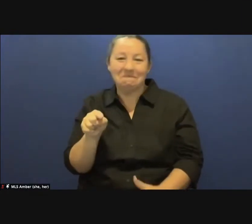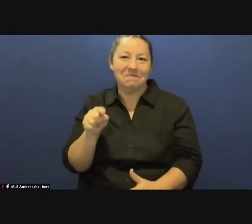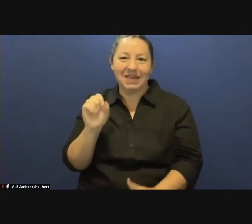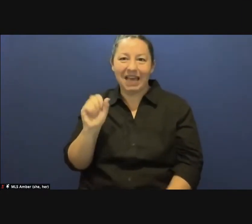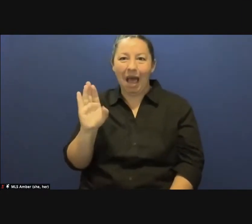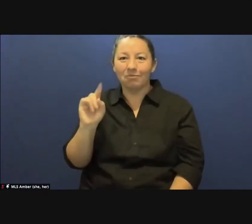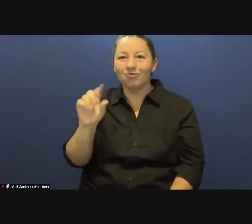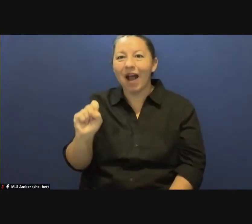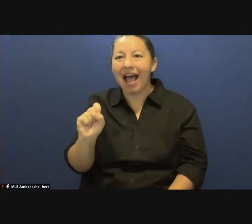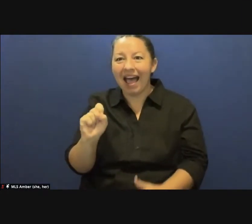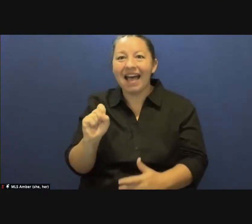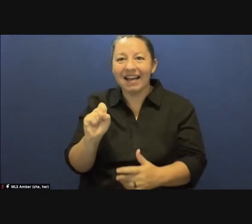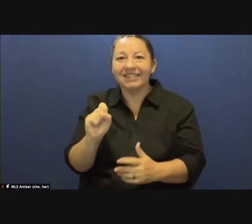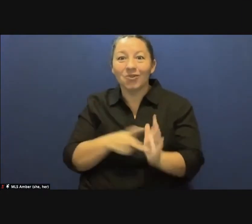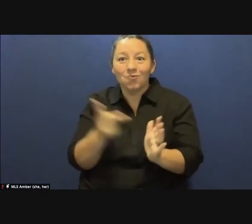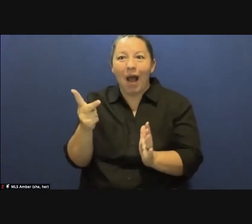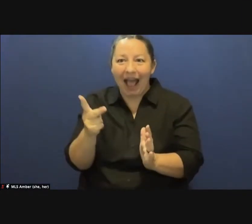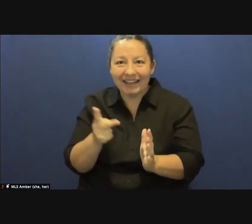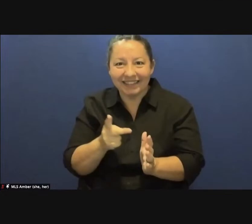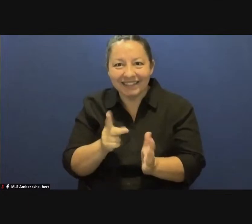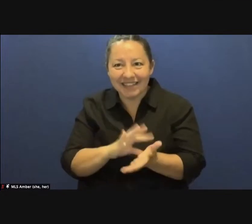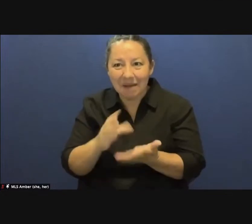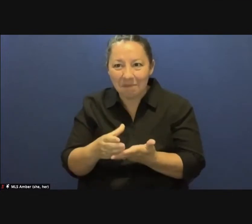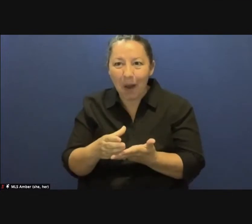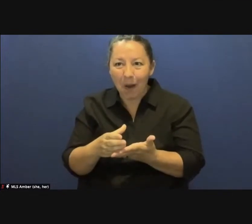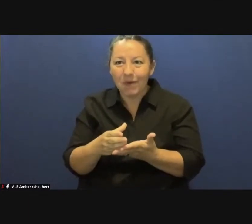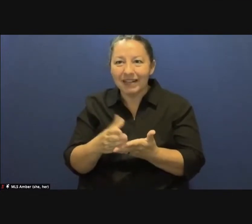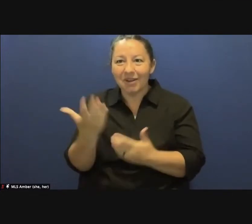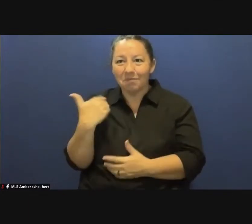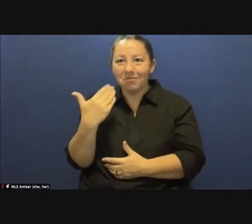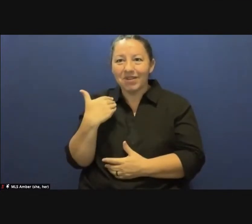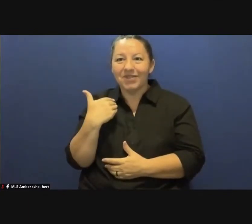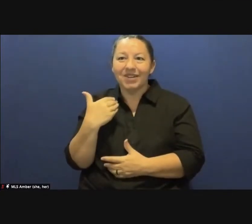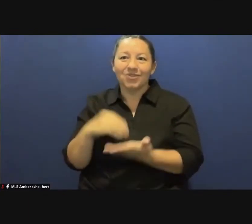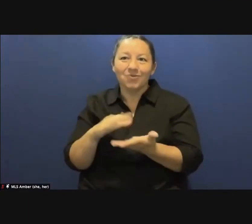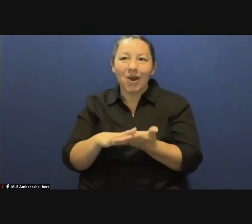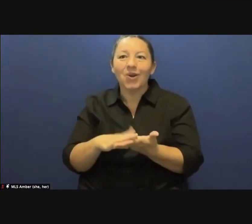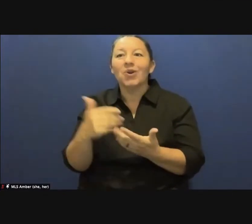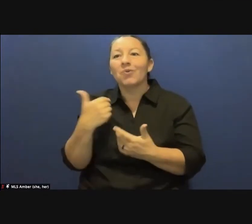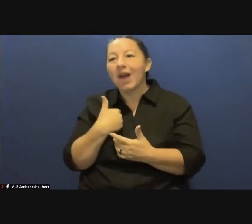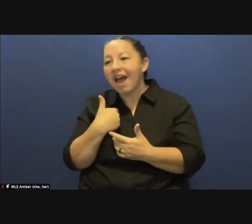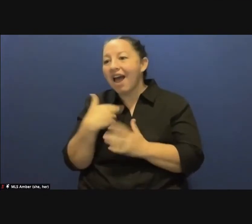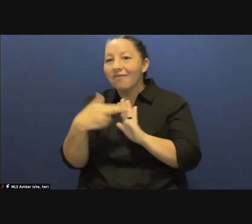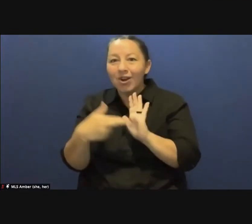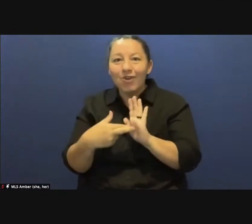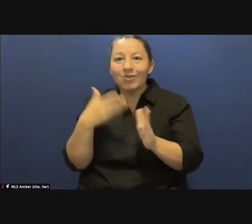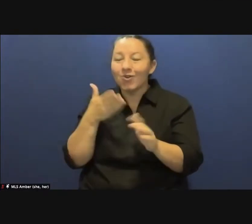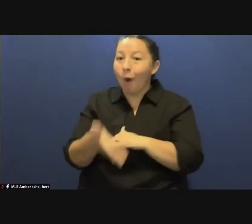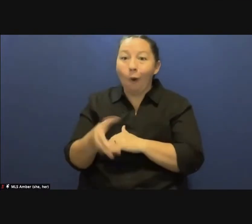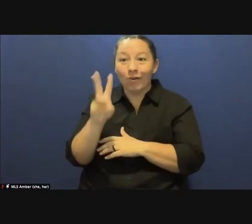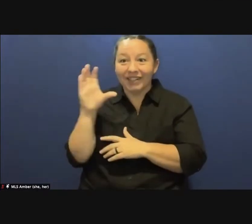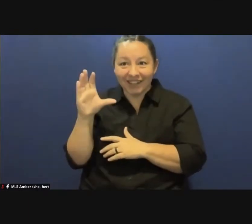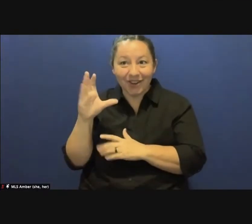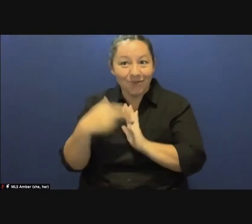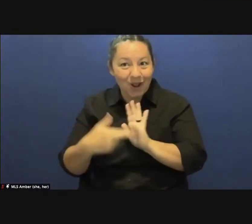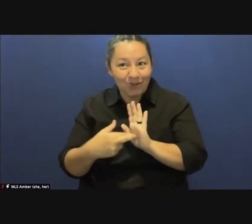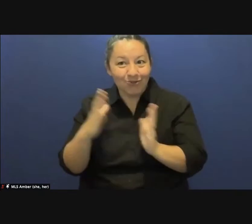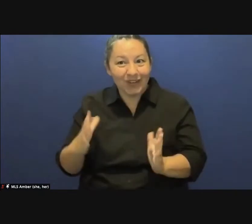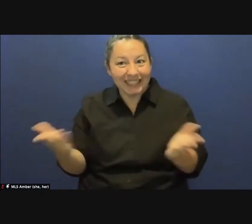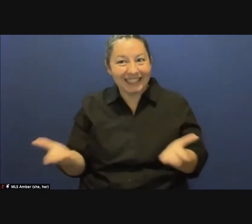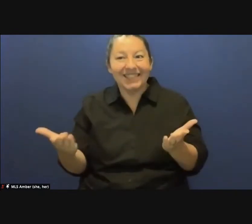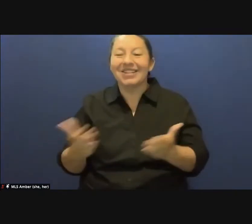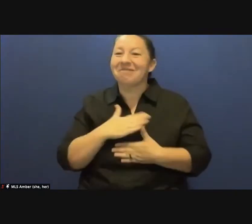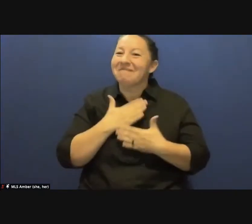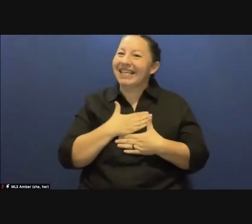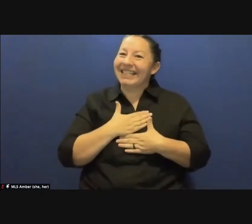previous record. We also have a record number of registrations, well over 600. So I'm just so pleased